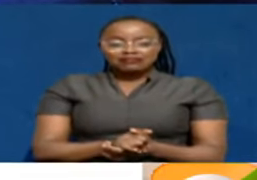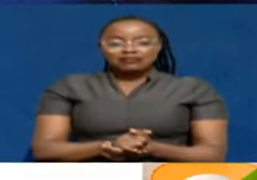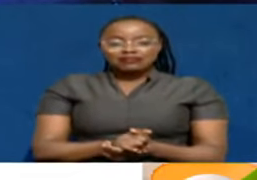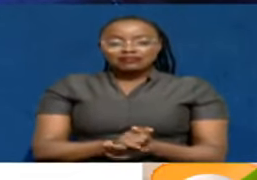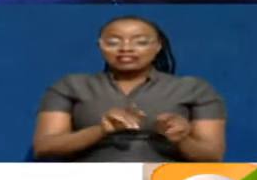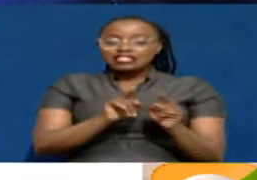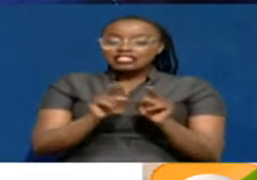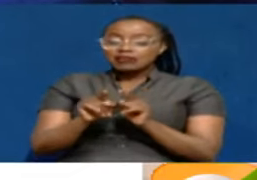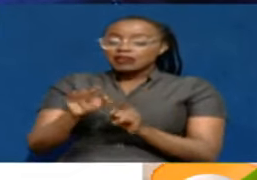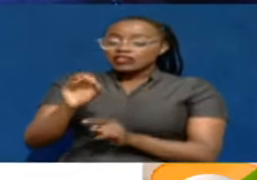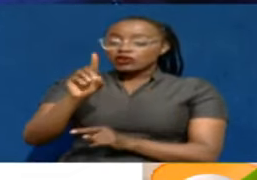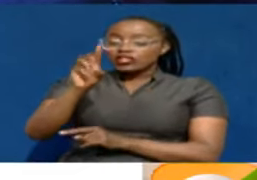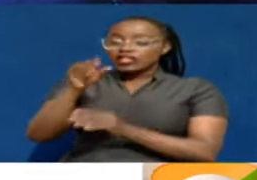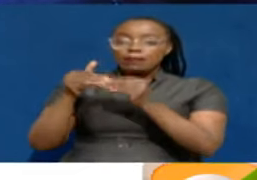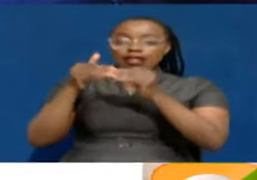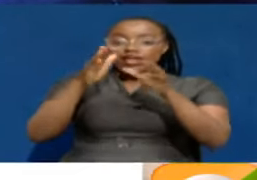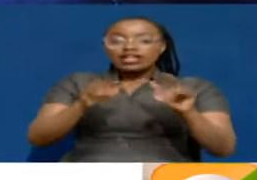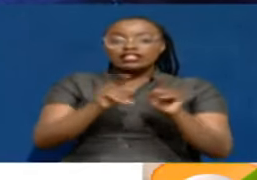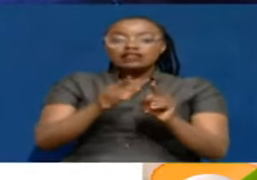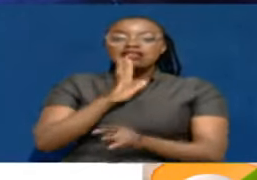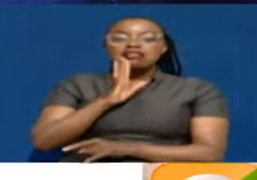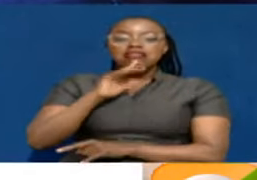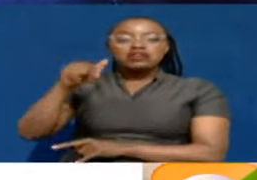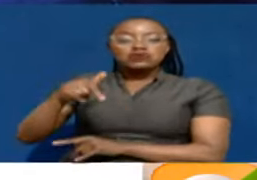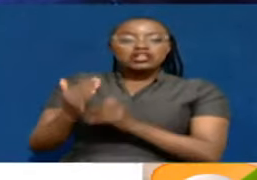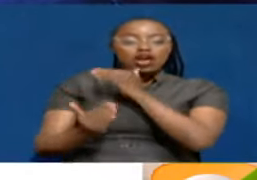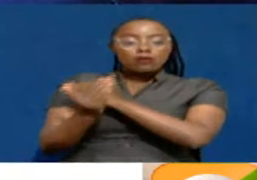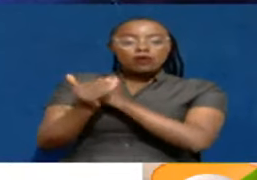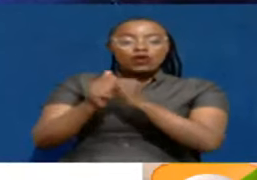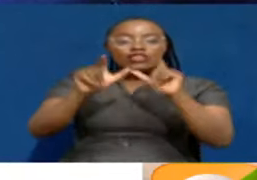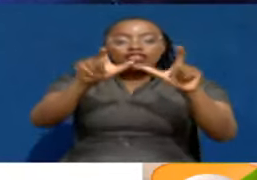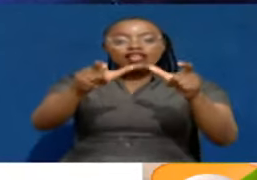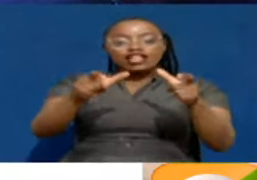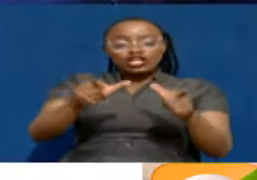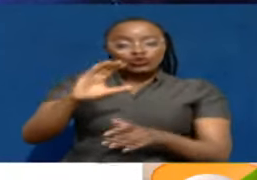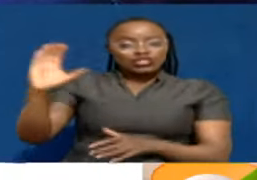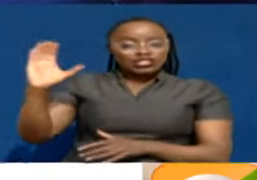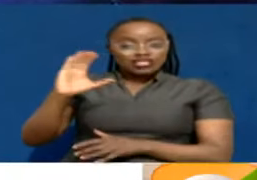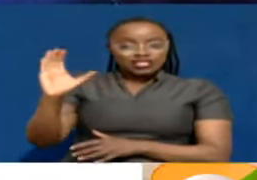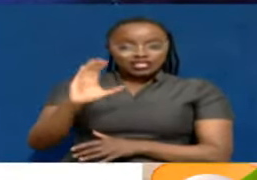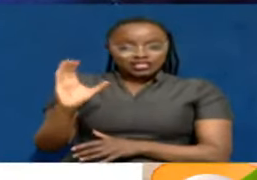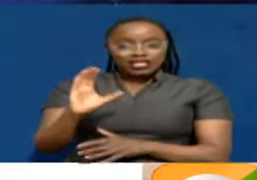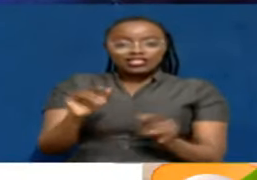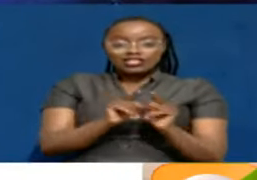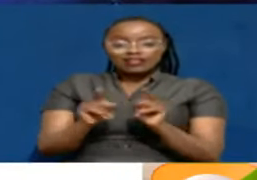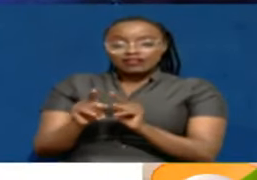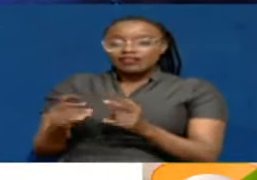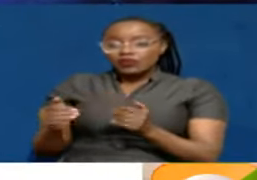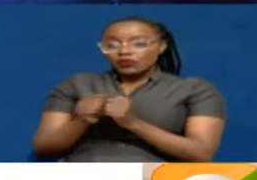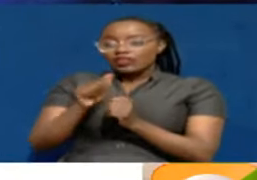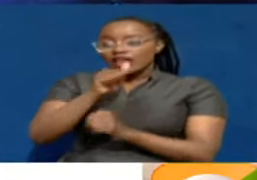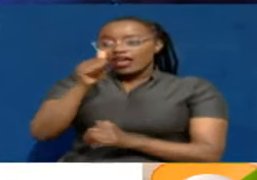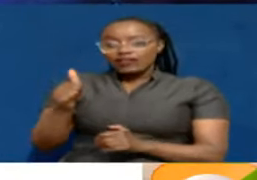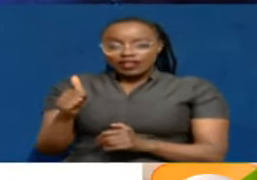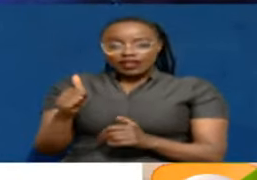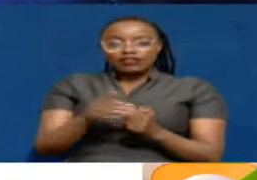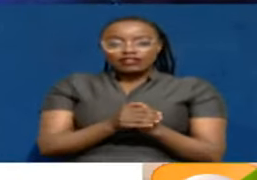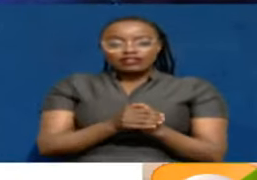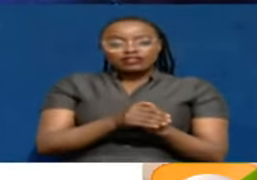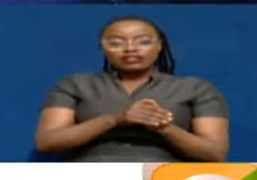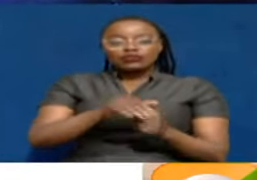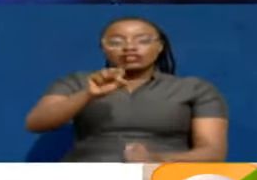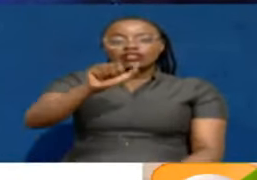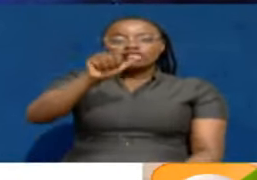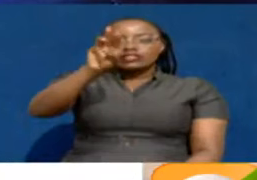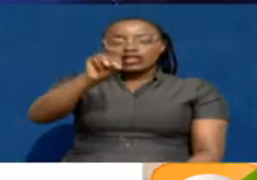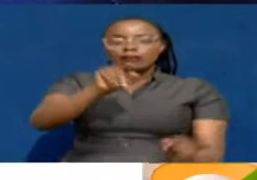So that's ODM leader Raila Odinga speaking this morning to Radio Citizen. He later gave another interview to Sam